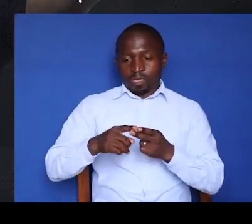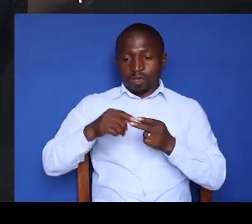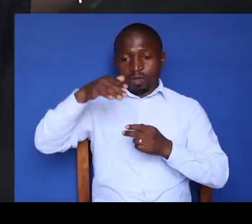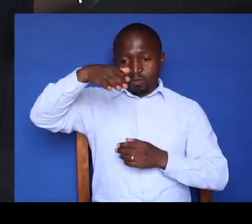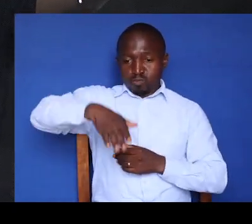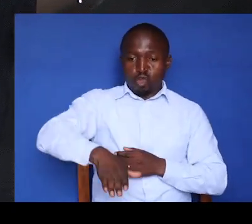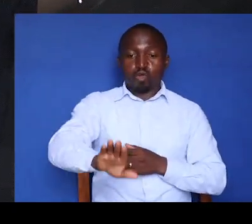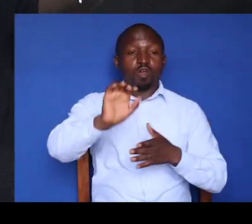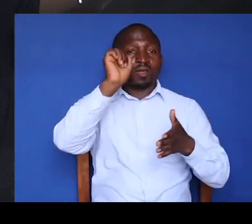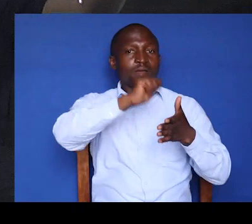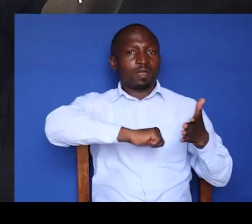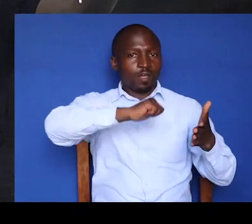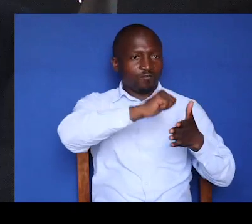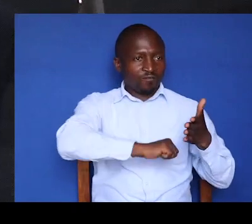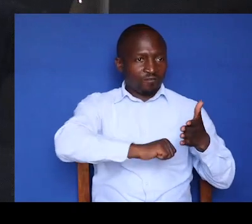valley.